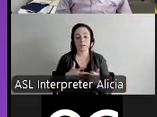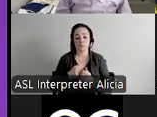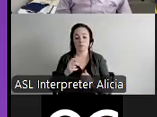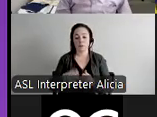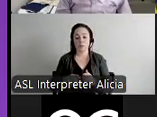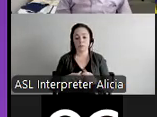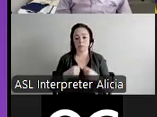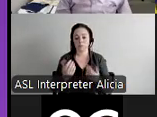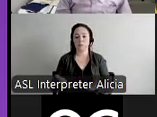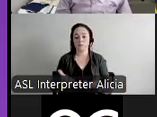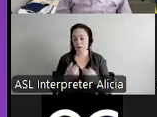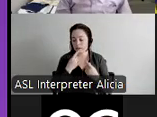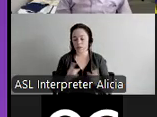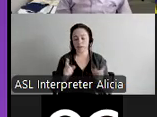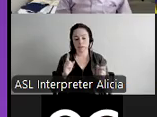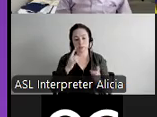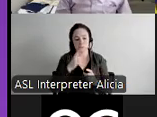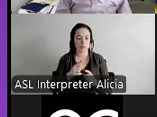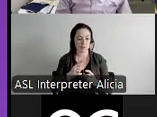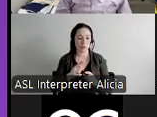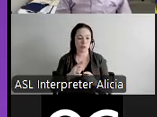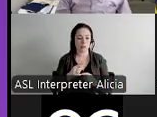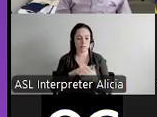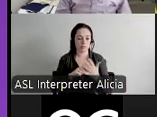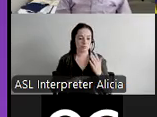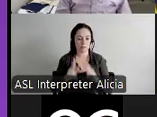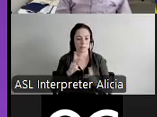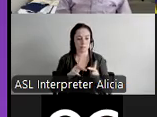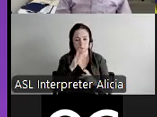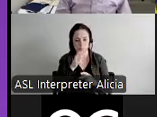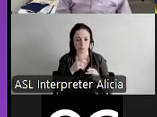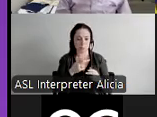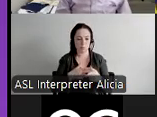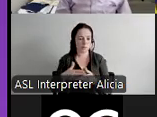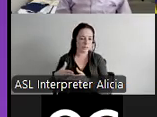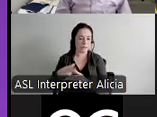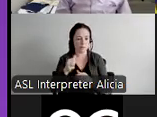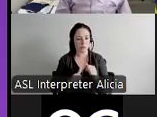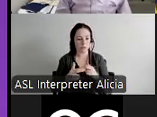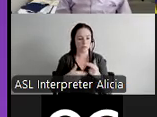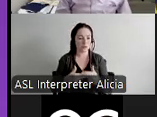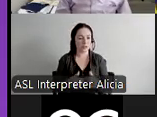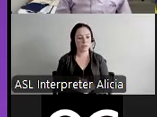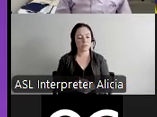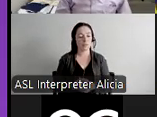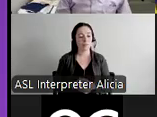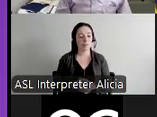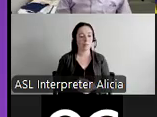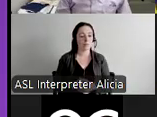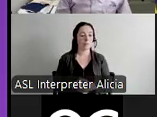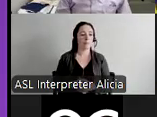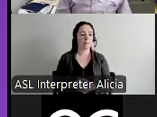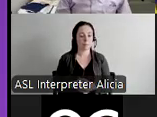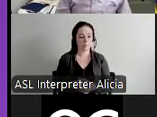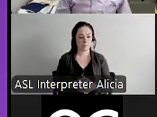to get you the announcement of the awardees from that round. And then you also may